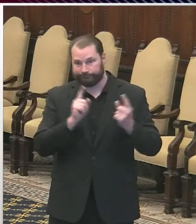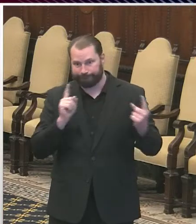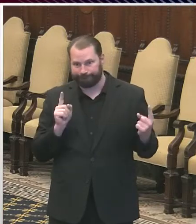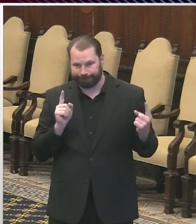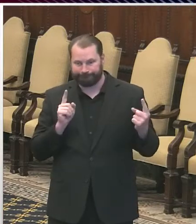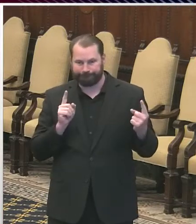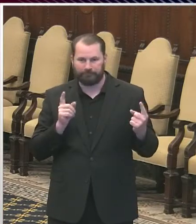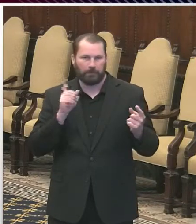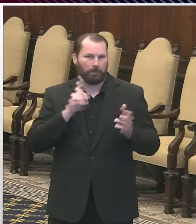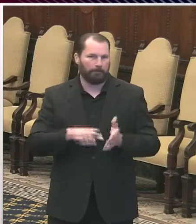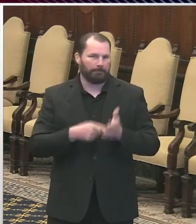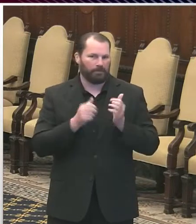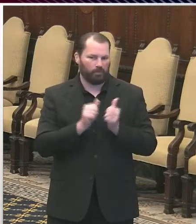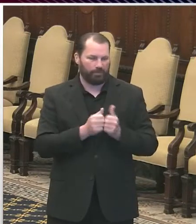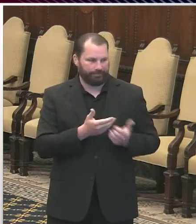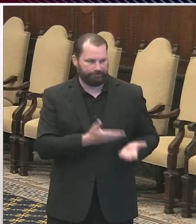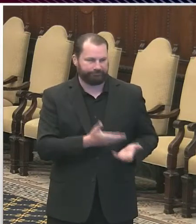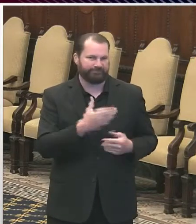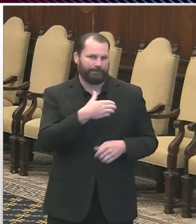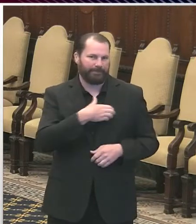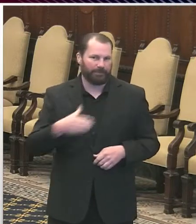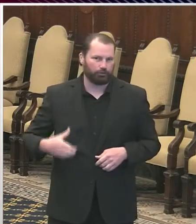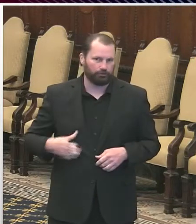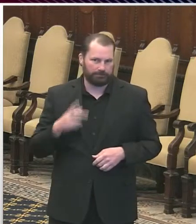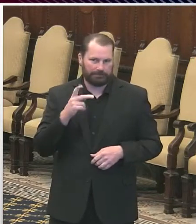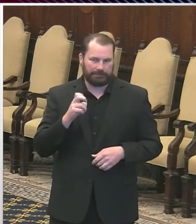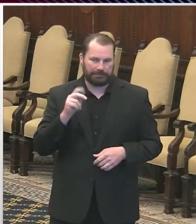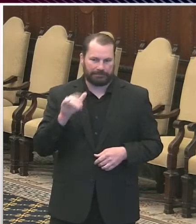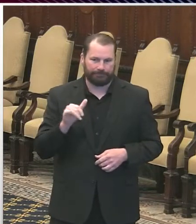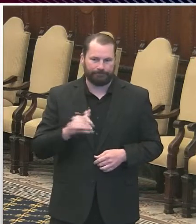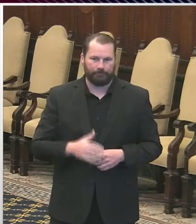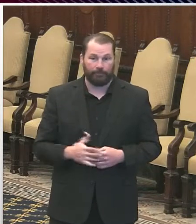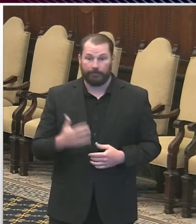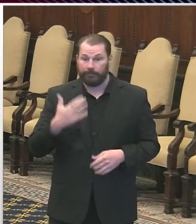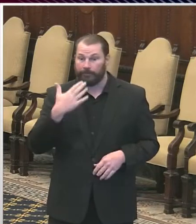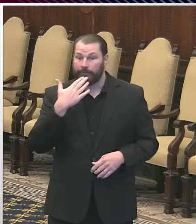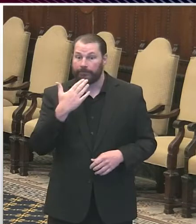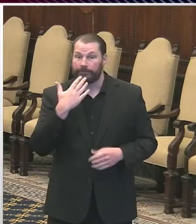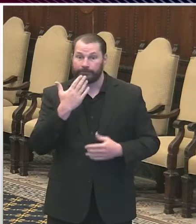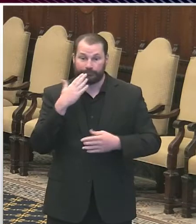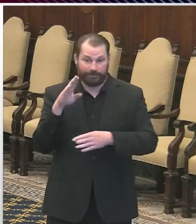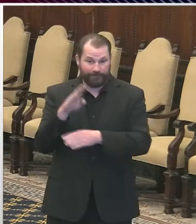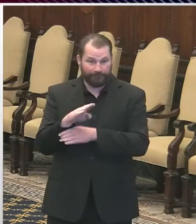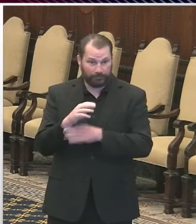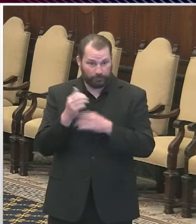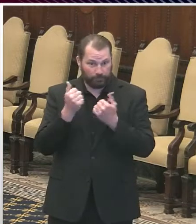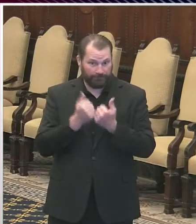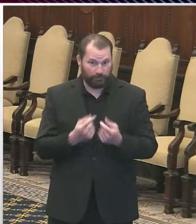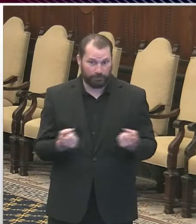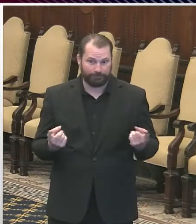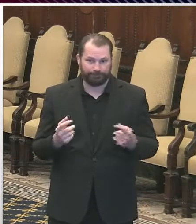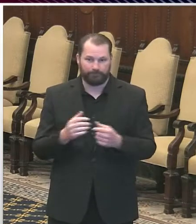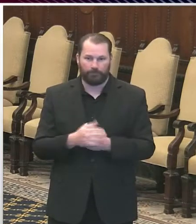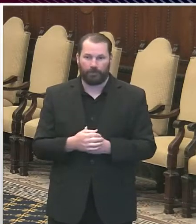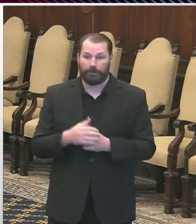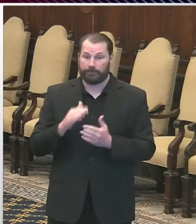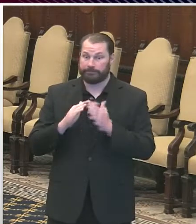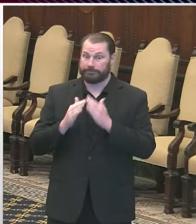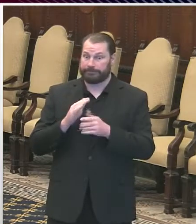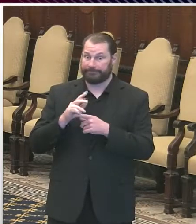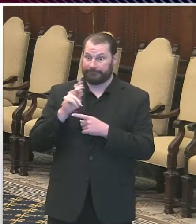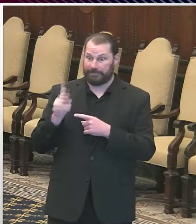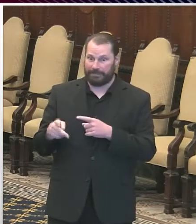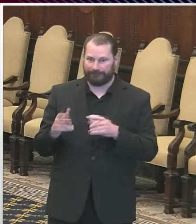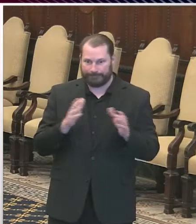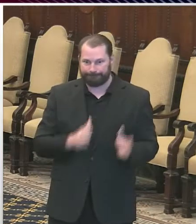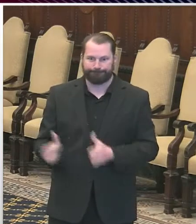Jim Kenney. Mayor, you now have the floor. Thank you very much. Good afternoon, everyone. As the City of Philadelphia makes plans for summer events and